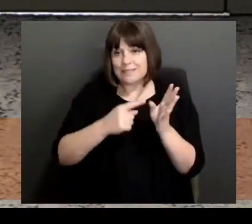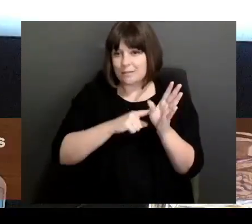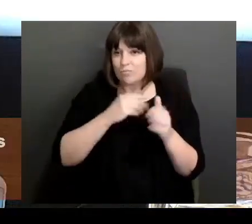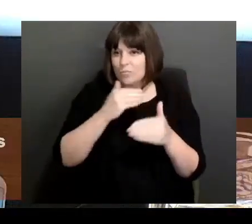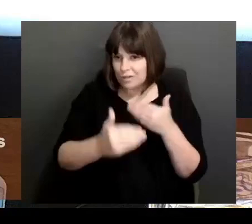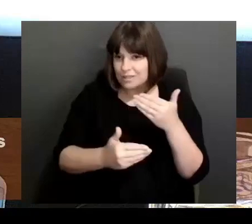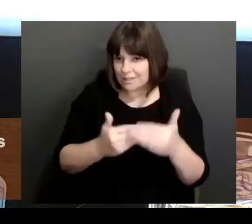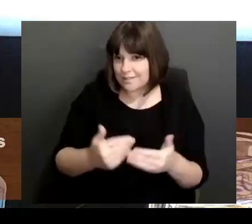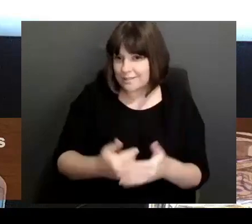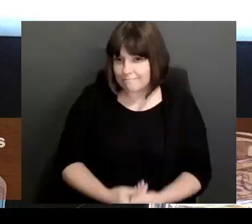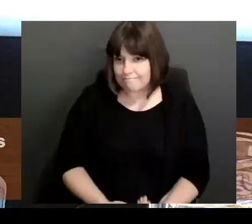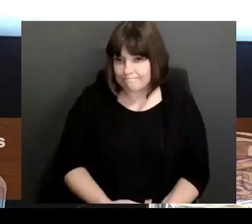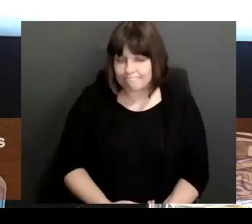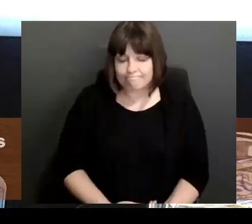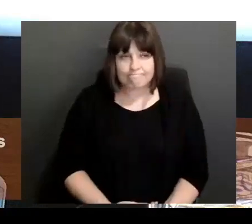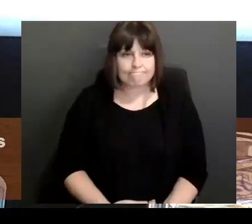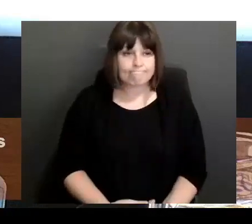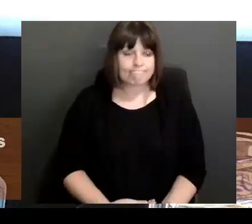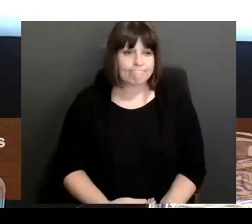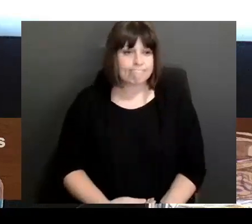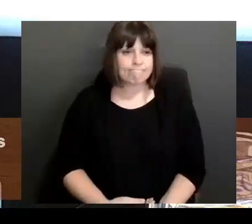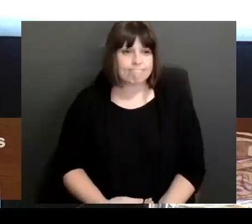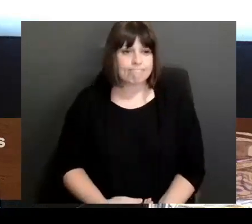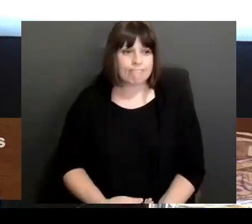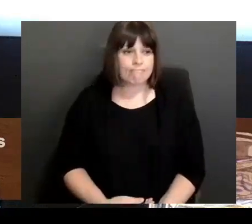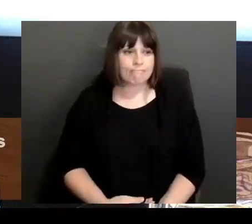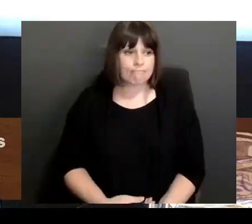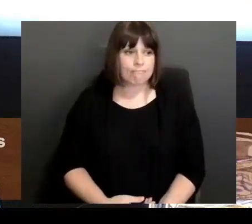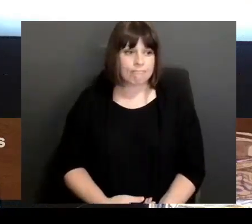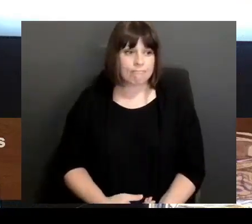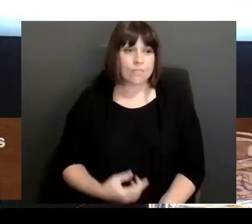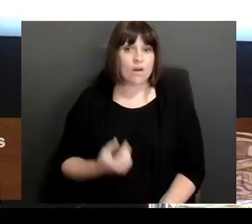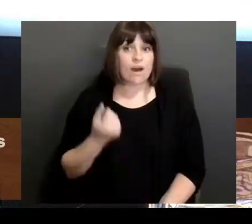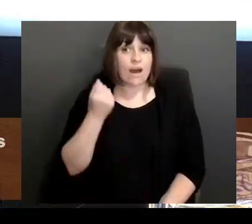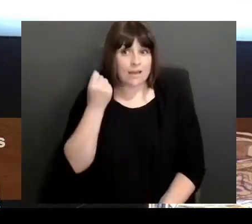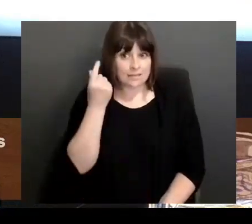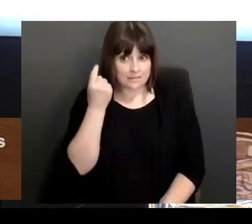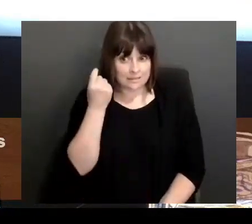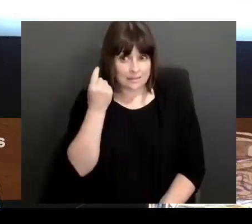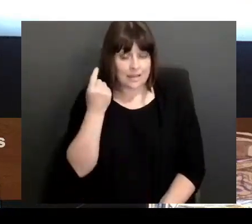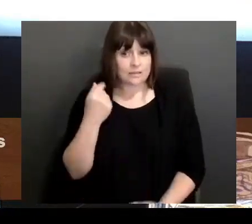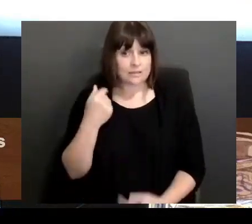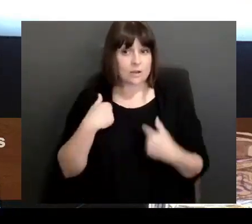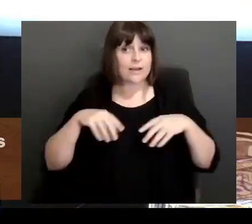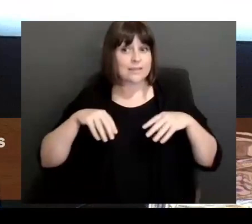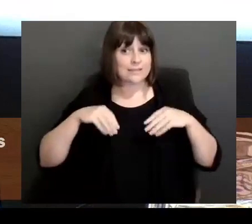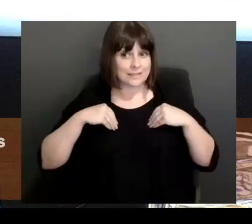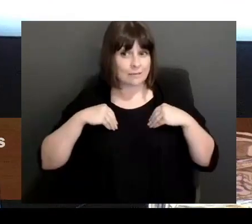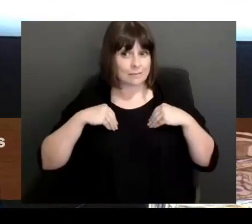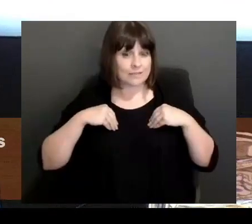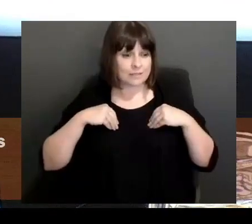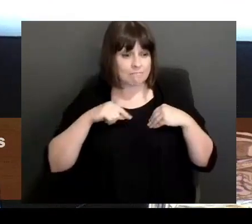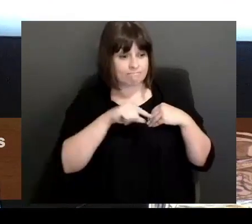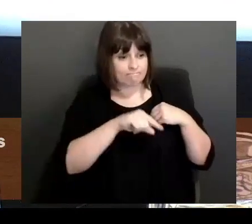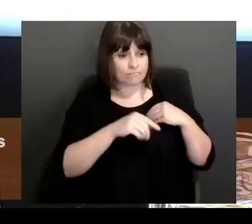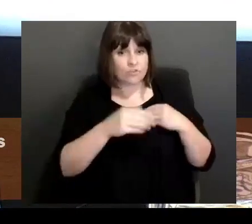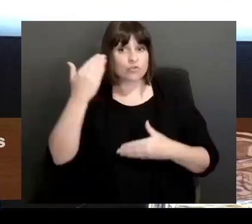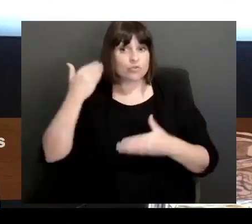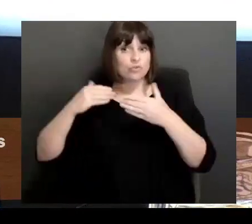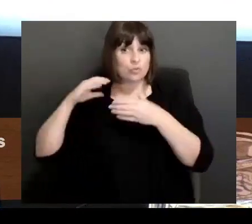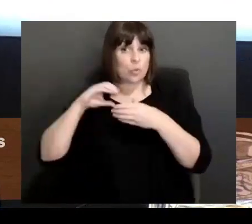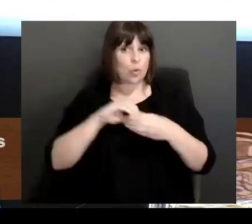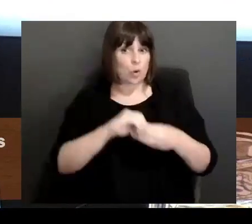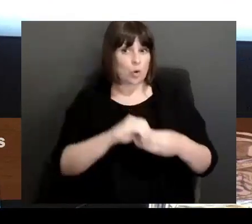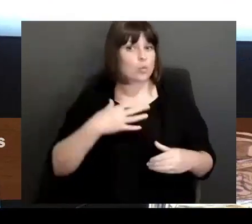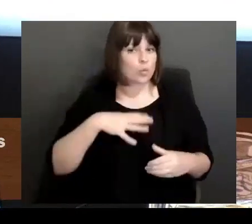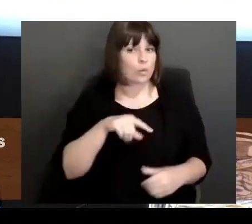I can understand and accept that traditional owners would want to seek that. I have a personal